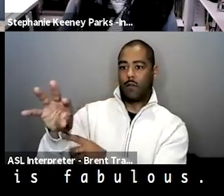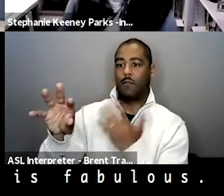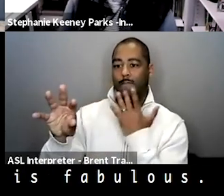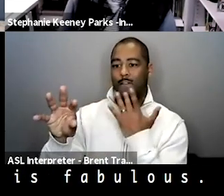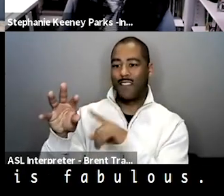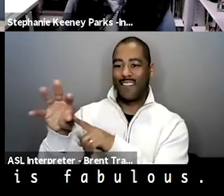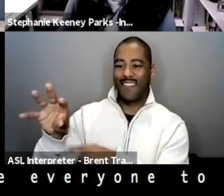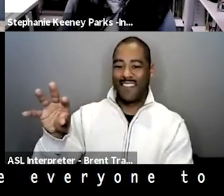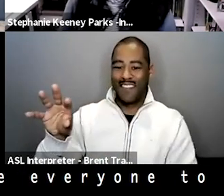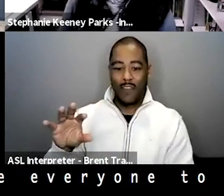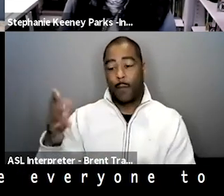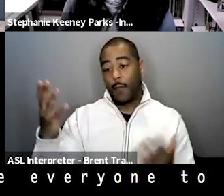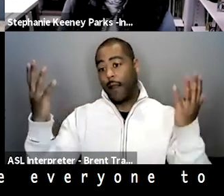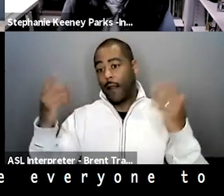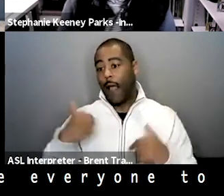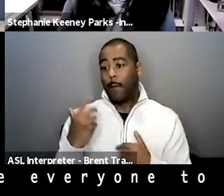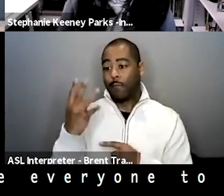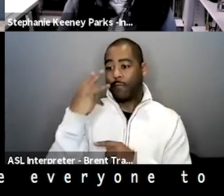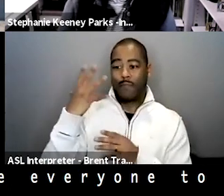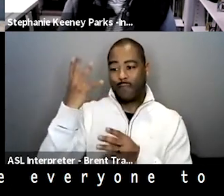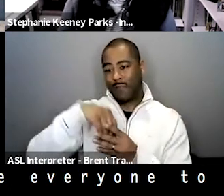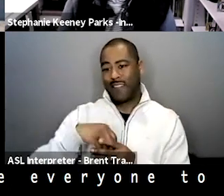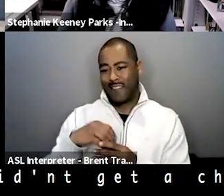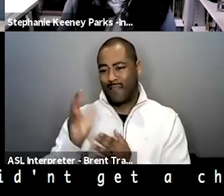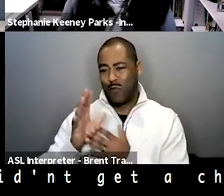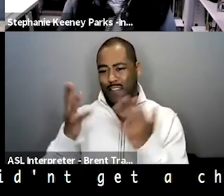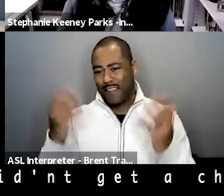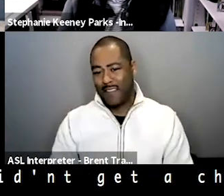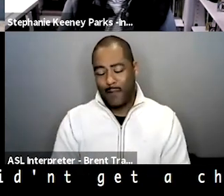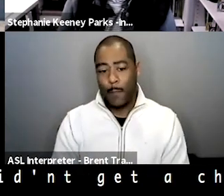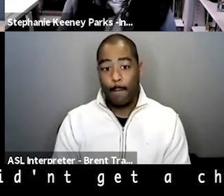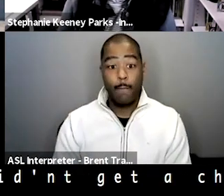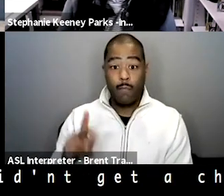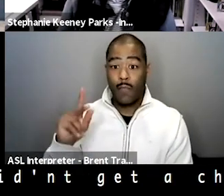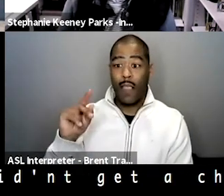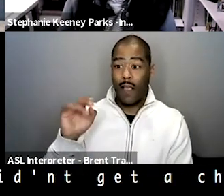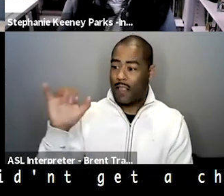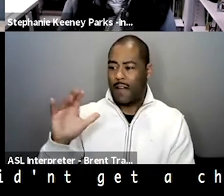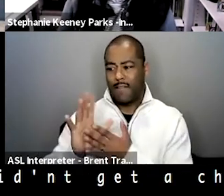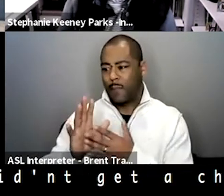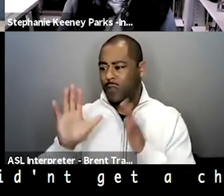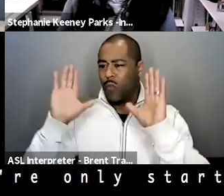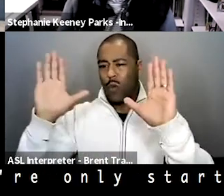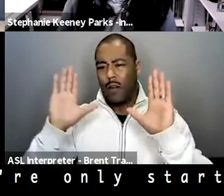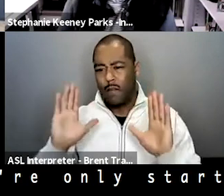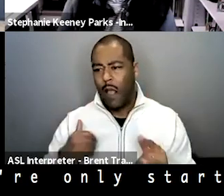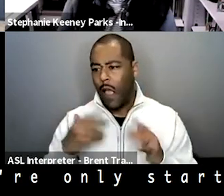Yes, and we're all happy that you were. The film is fabulous. We encourage everyone to see it if you still didn't get a